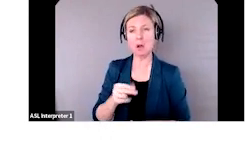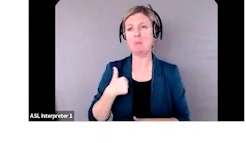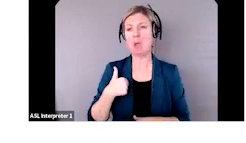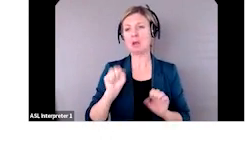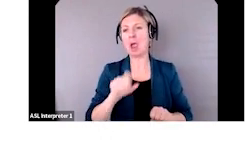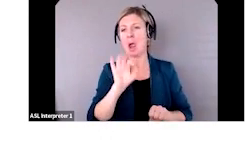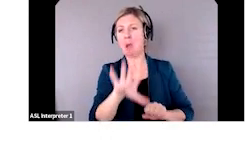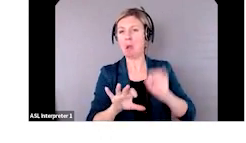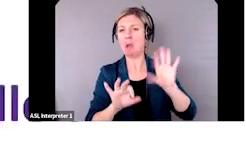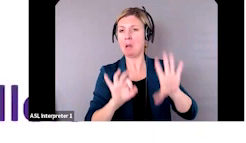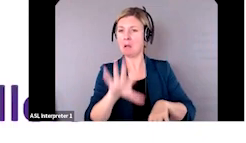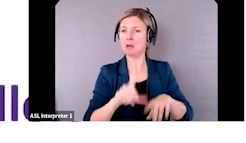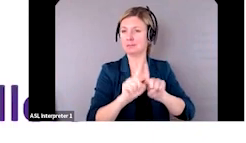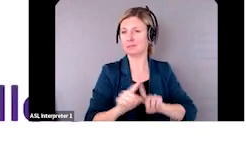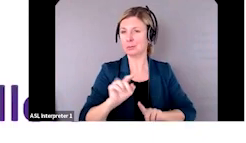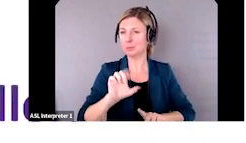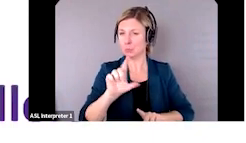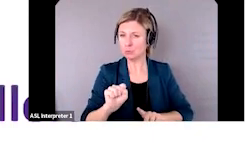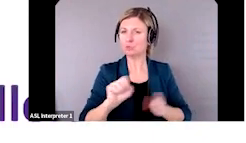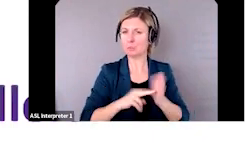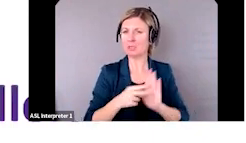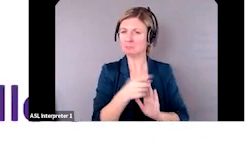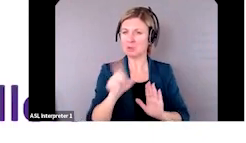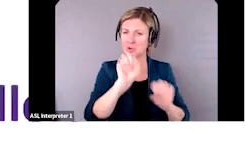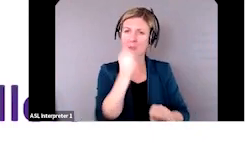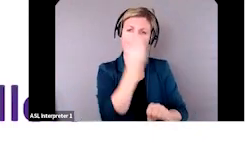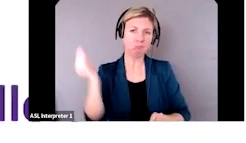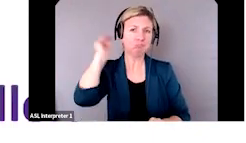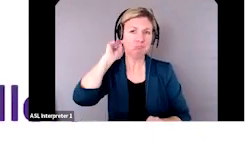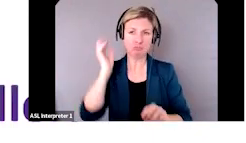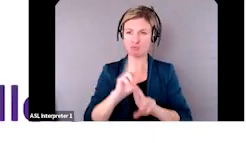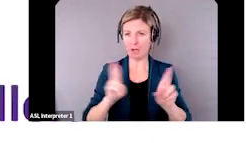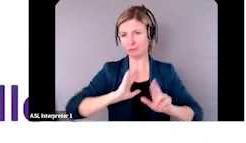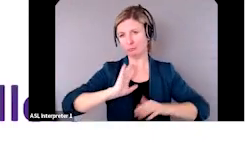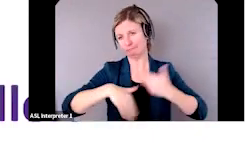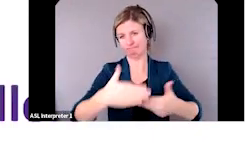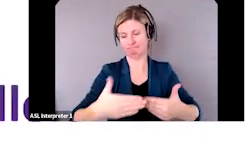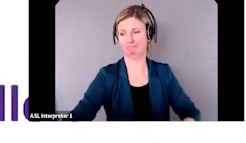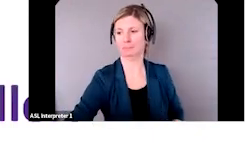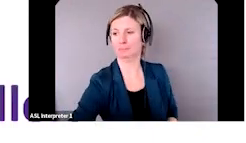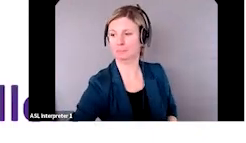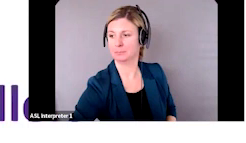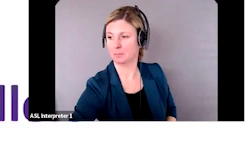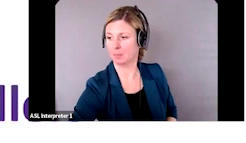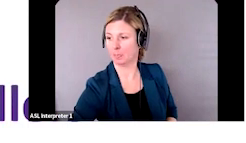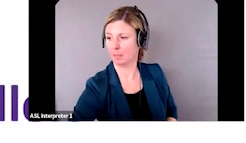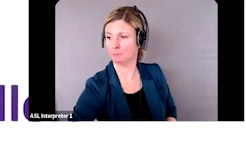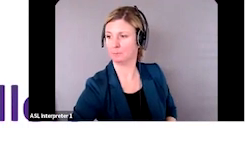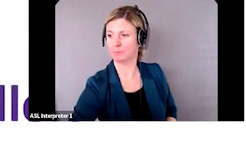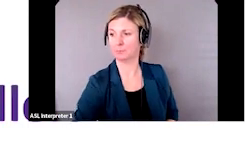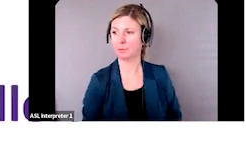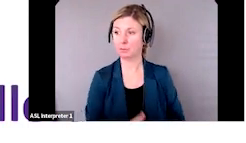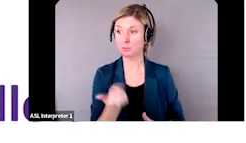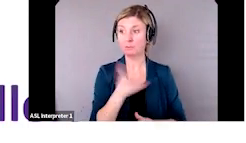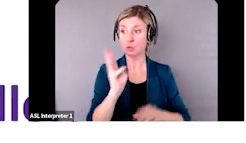Okay. So I want to start very quickly with some statistics for Amazon. And